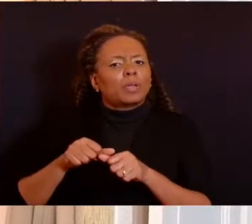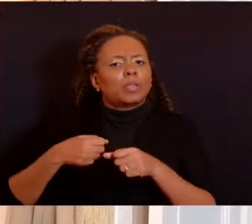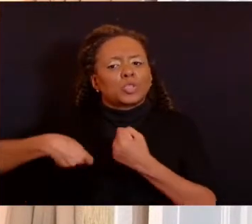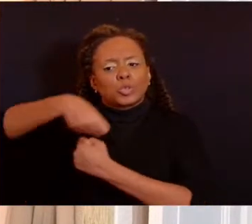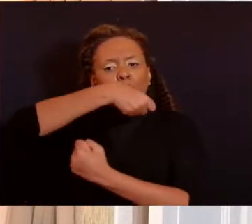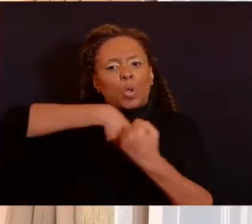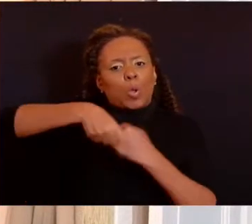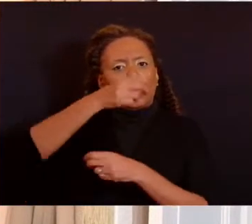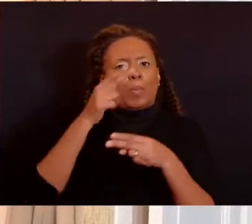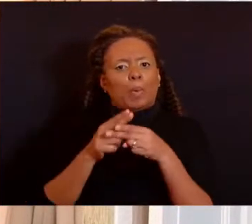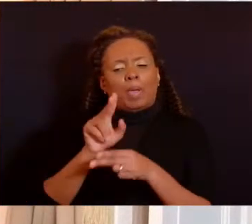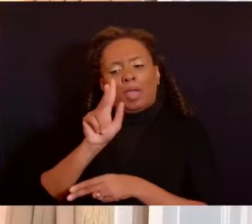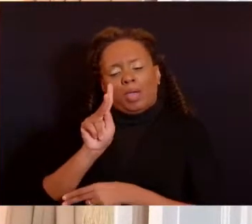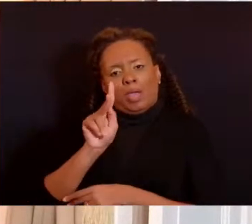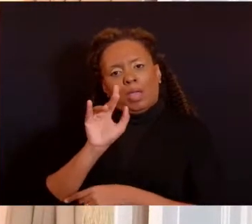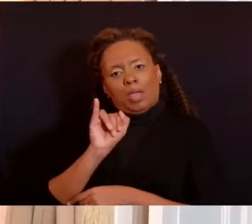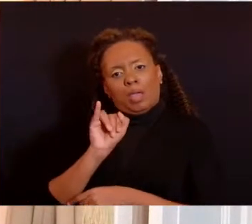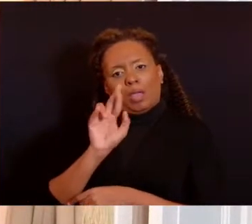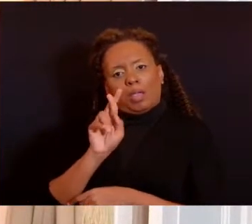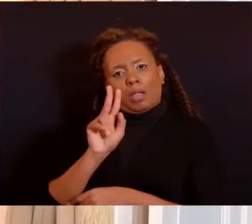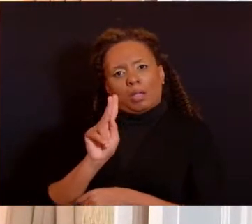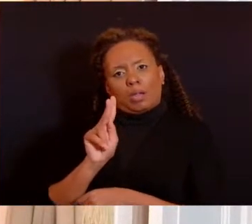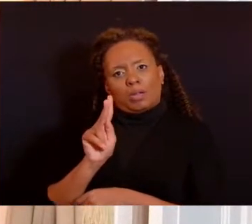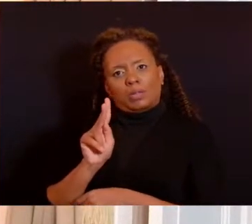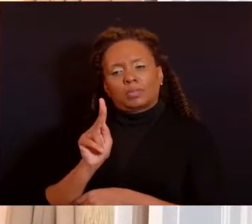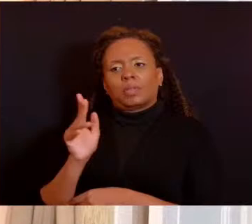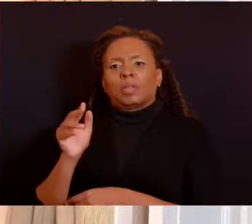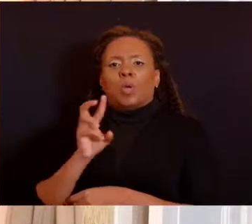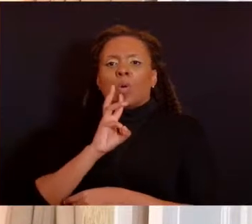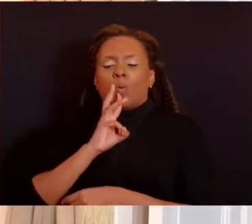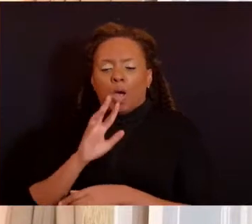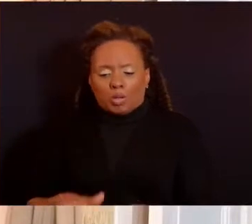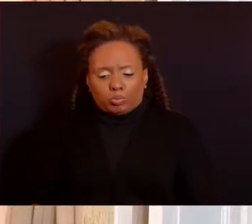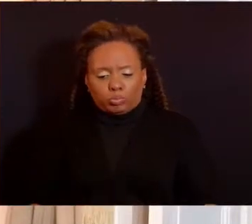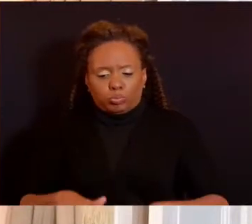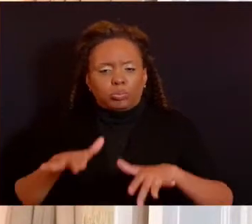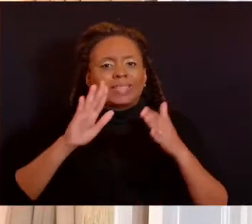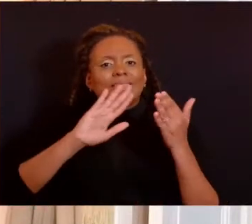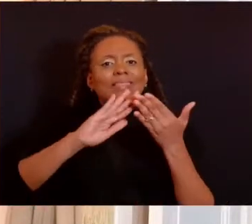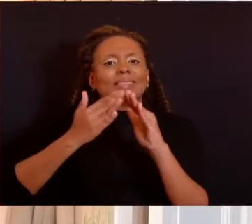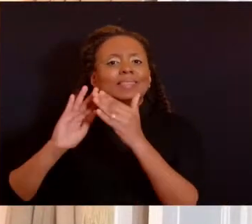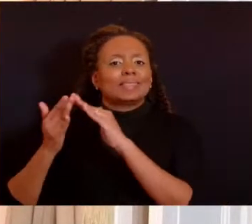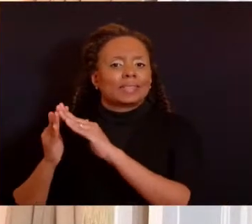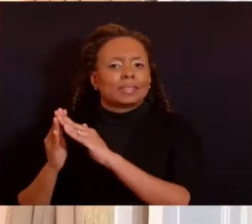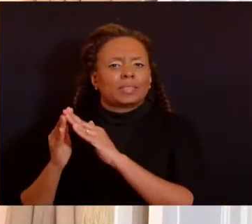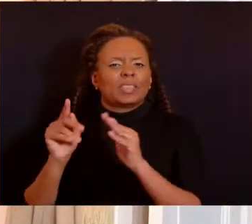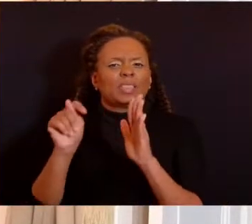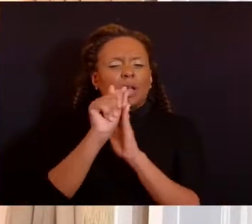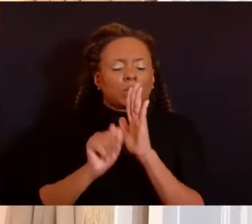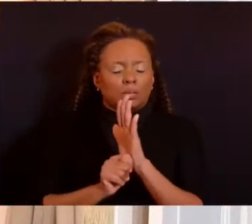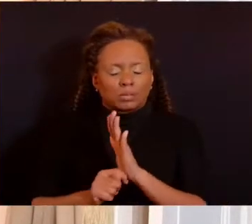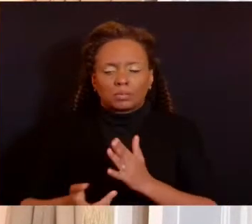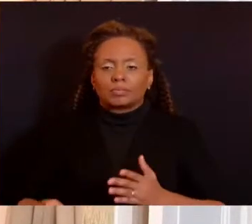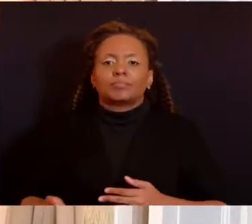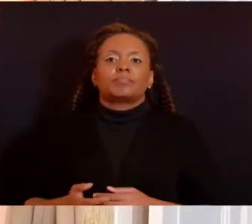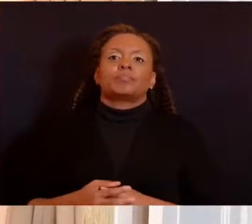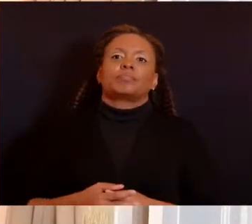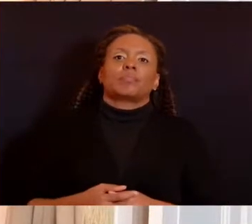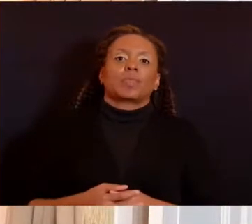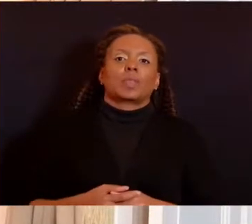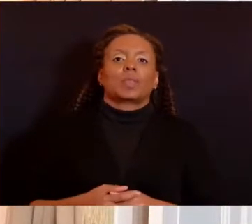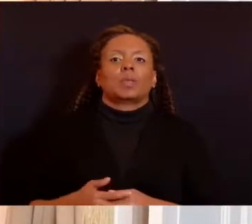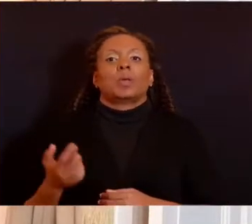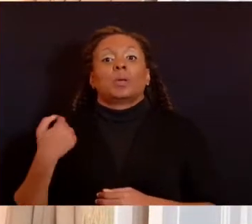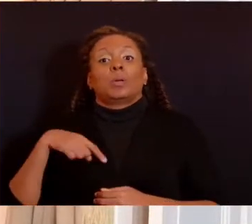fact did flood out in Edmonton and Chapman Lane and out that side. So we are not where we want to